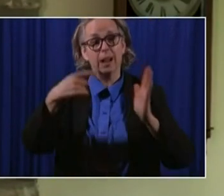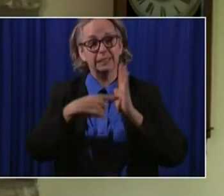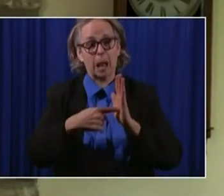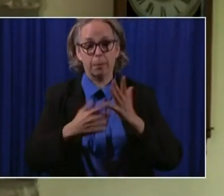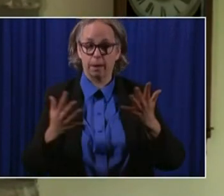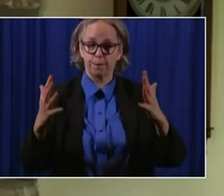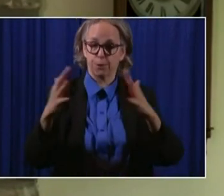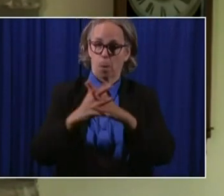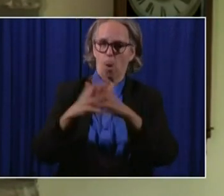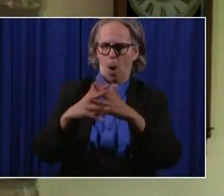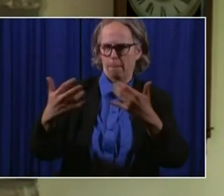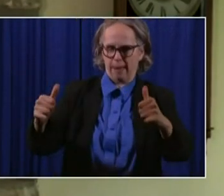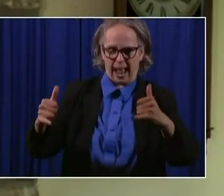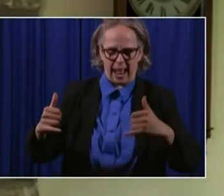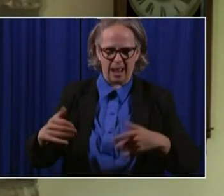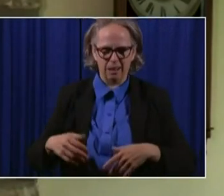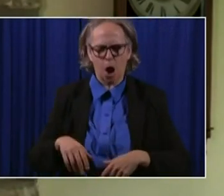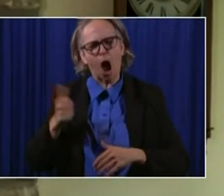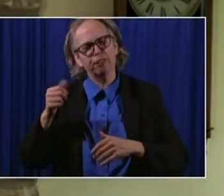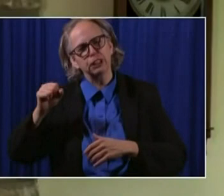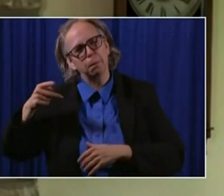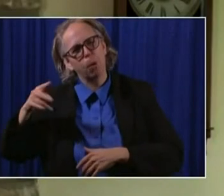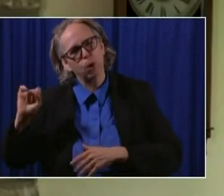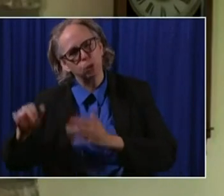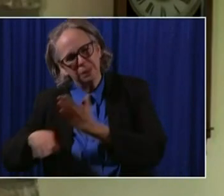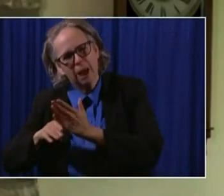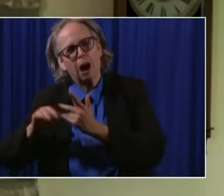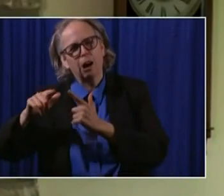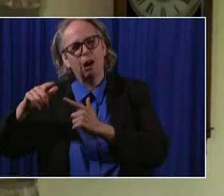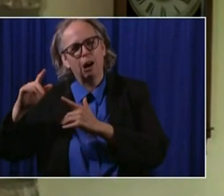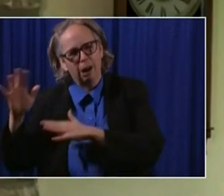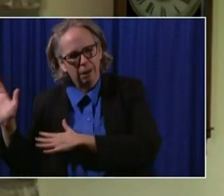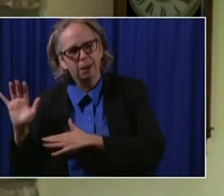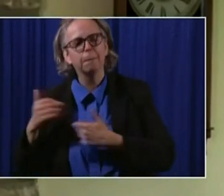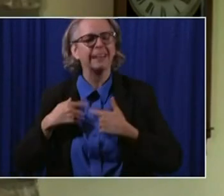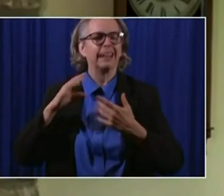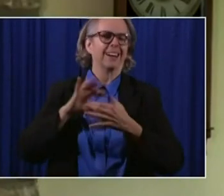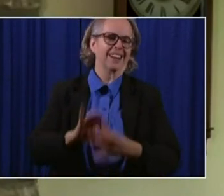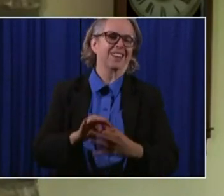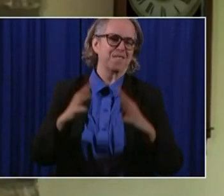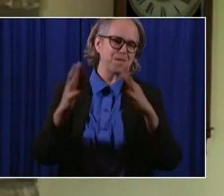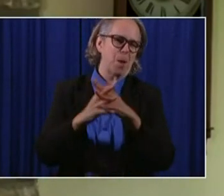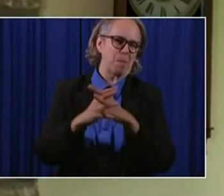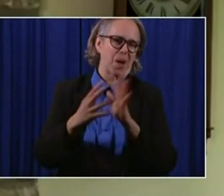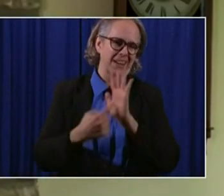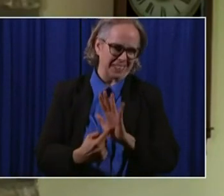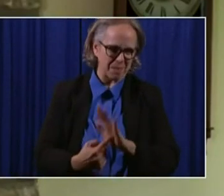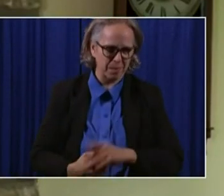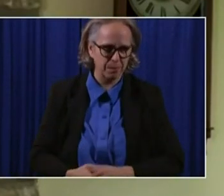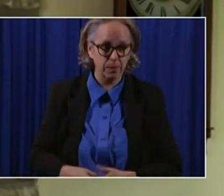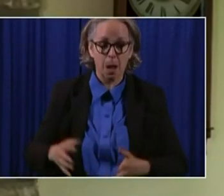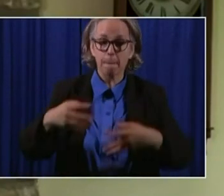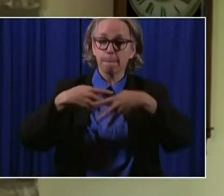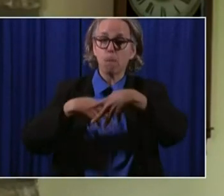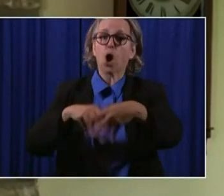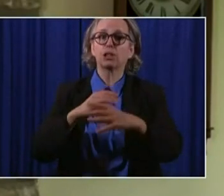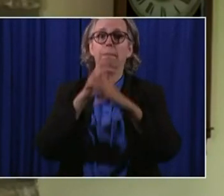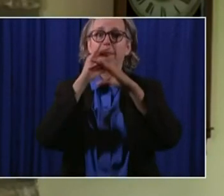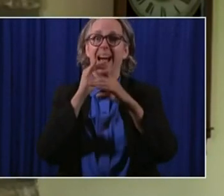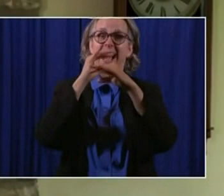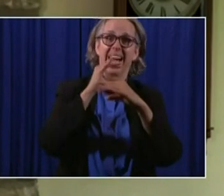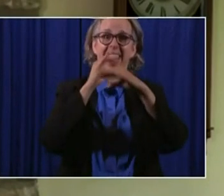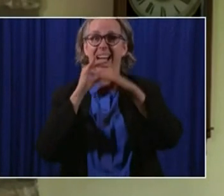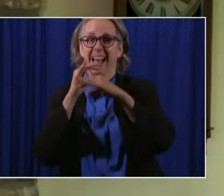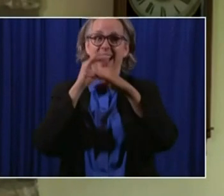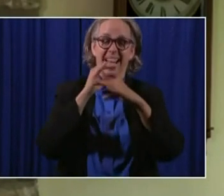and other sports too, but I associate this with football more, and that is a marching band. That might be a drill